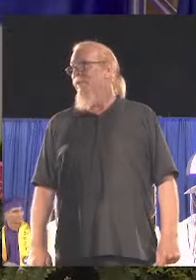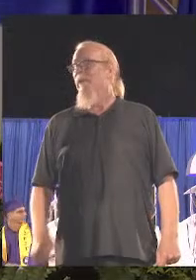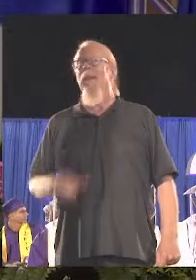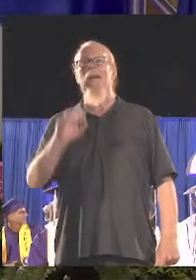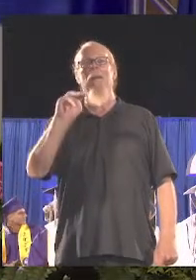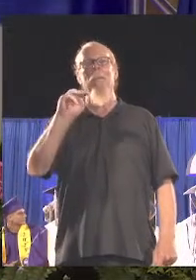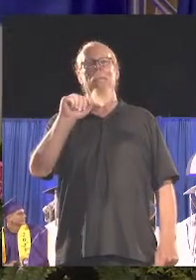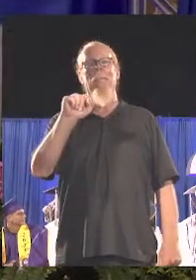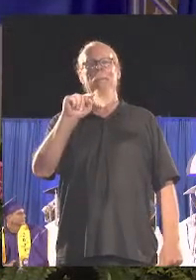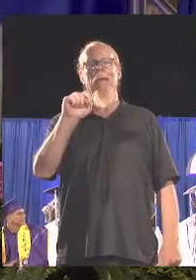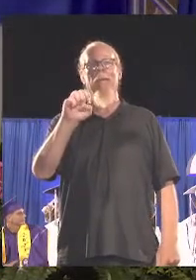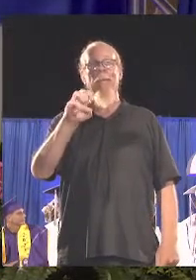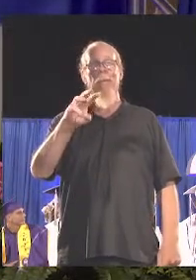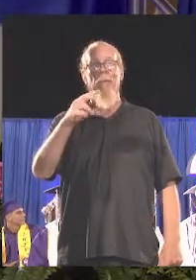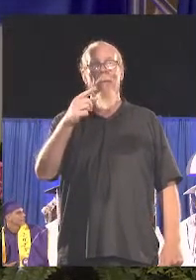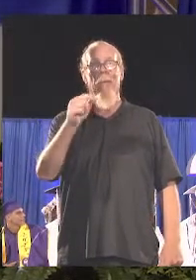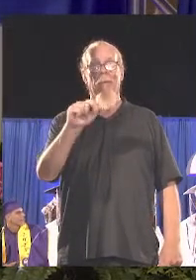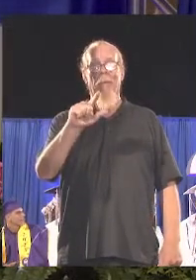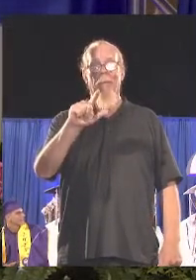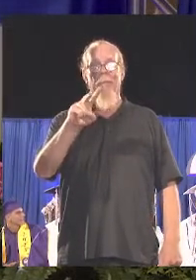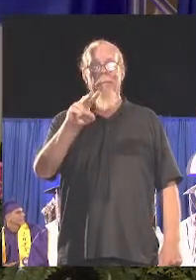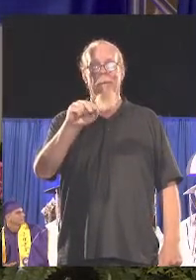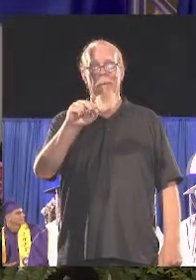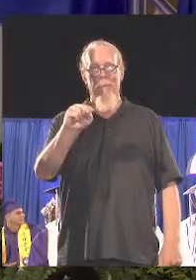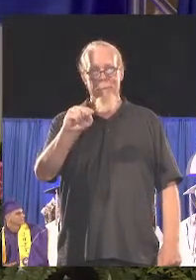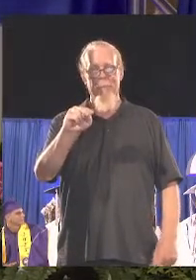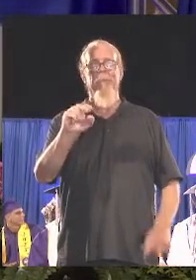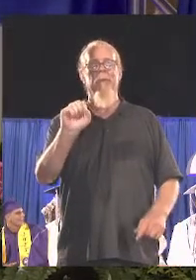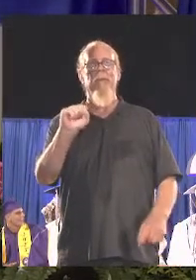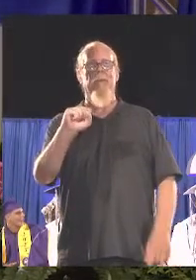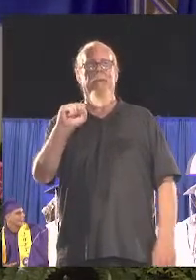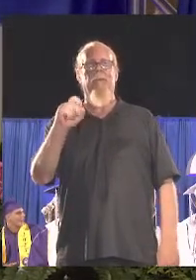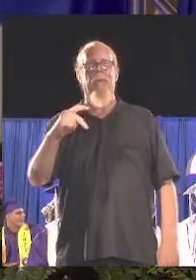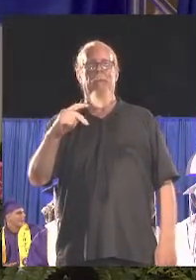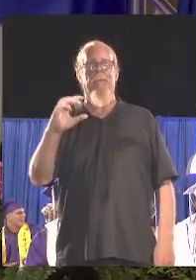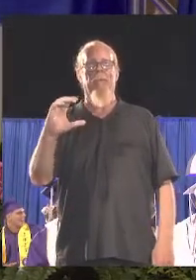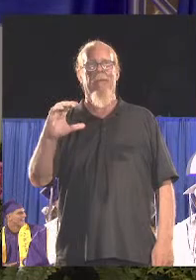Matthew X. Galvan, St. Phillips College.